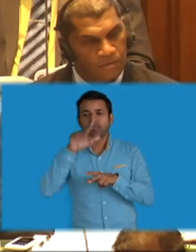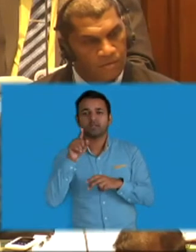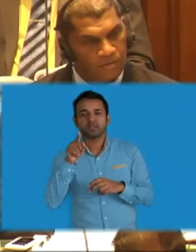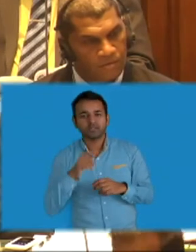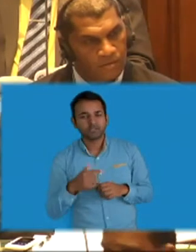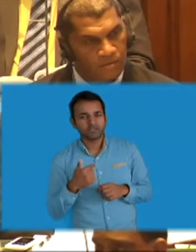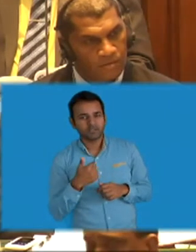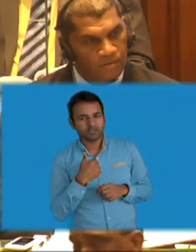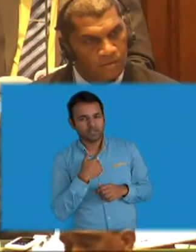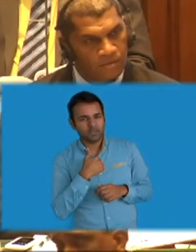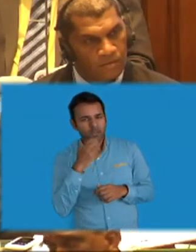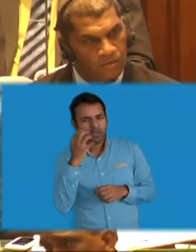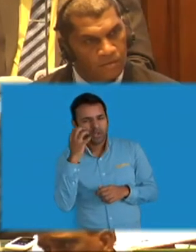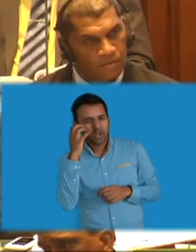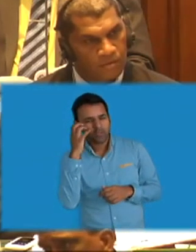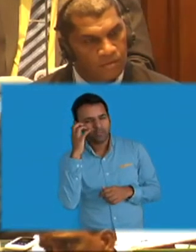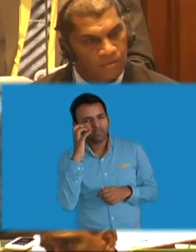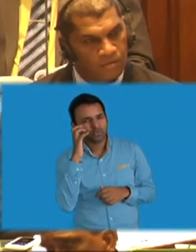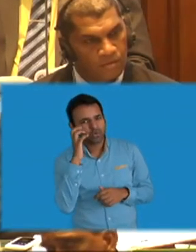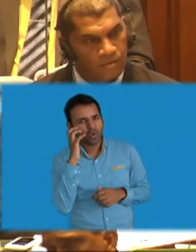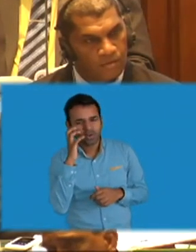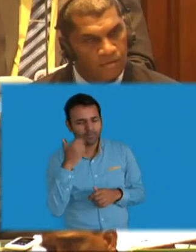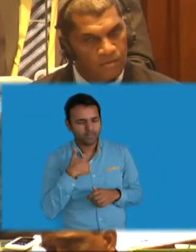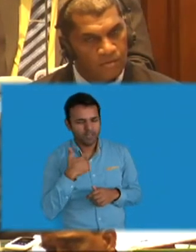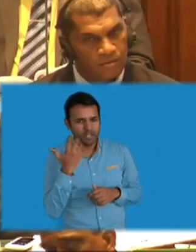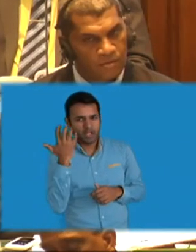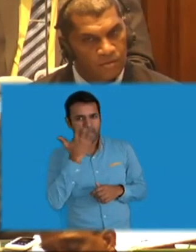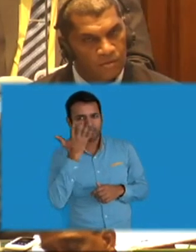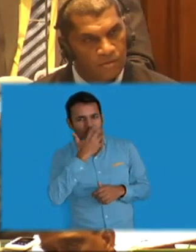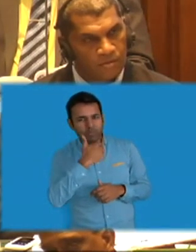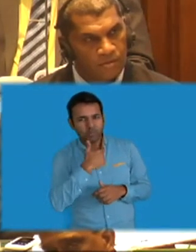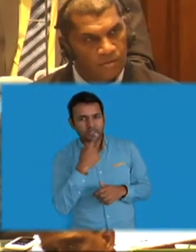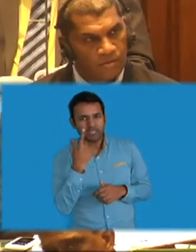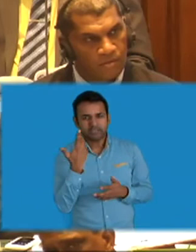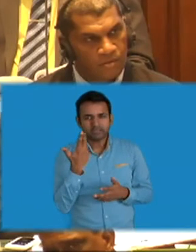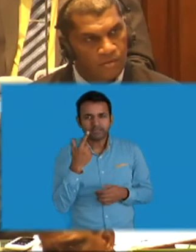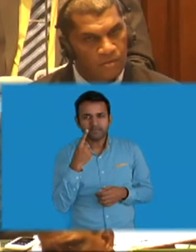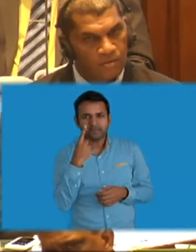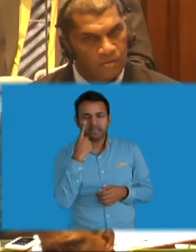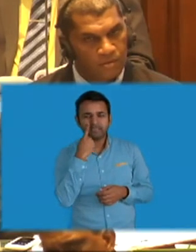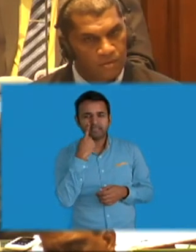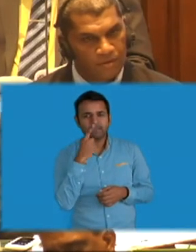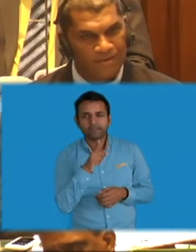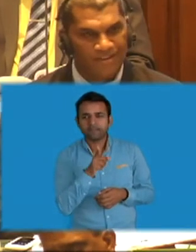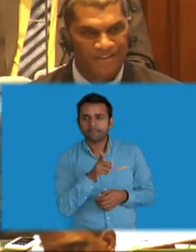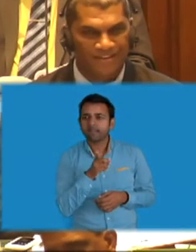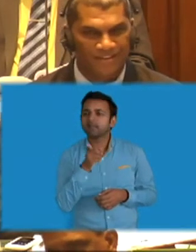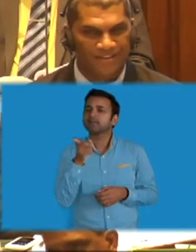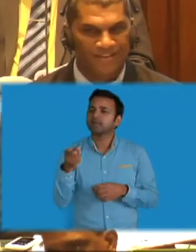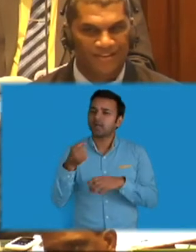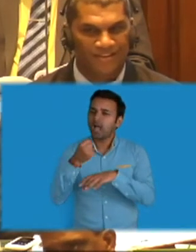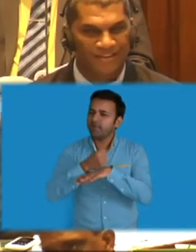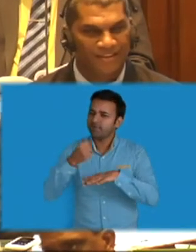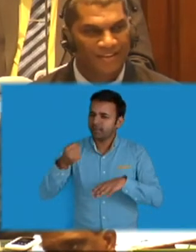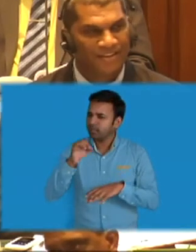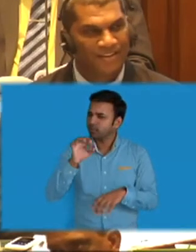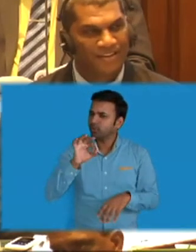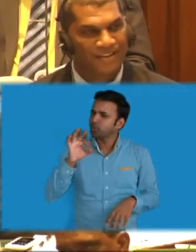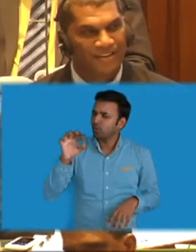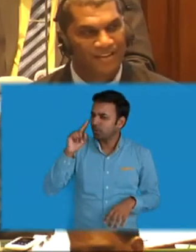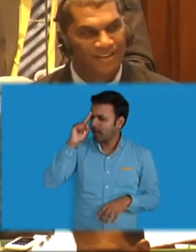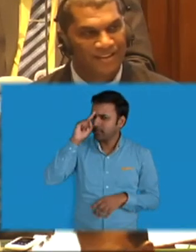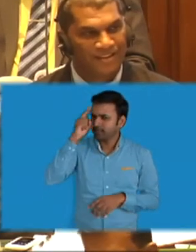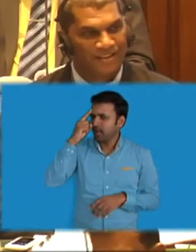to see that the other side of the house do not understand the